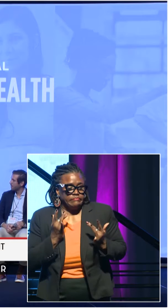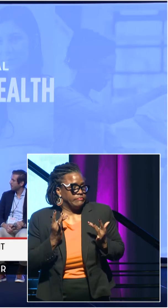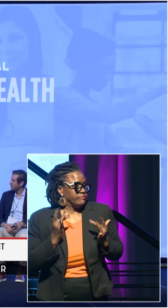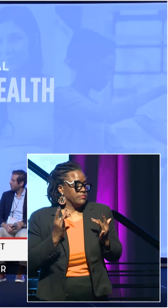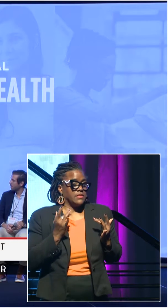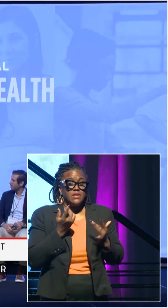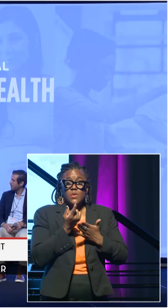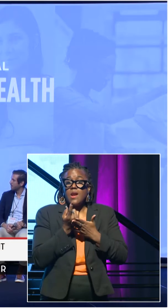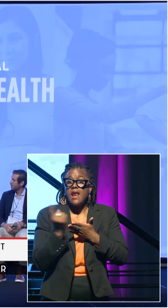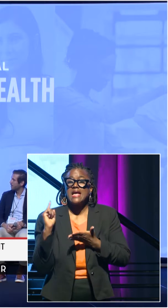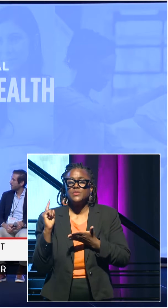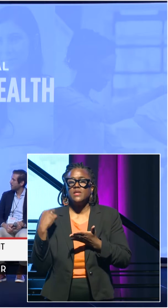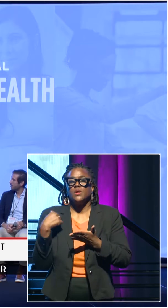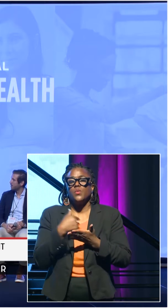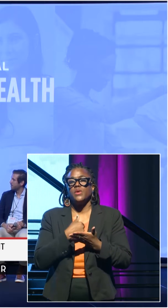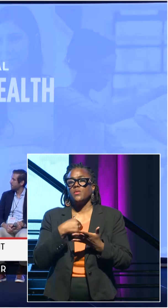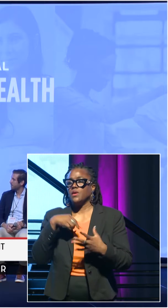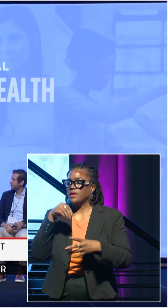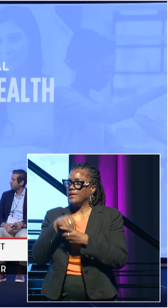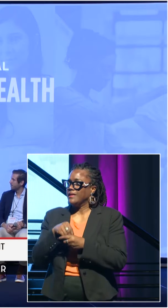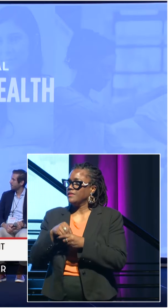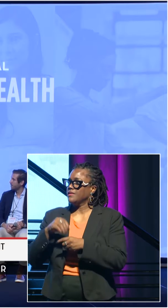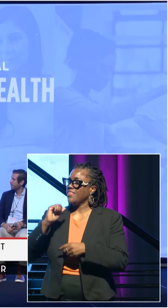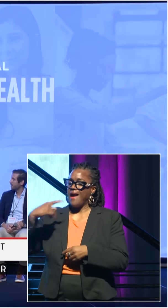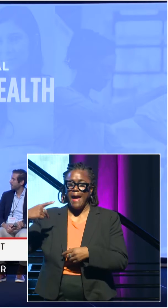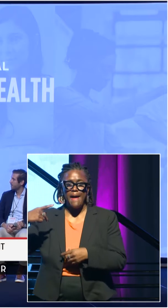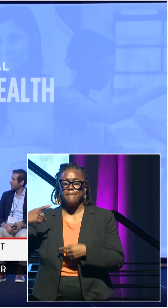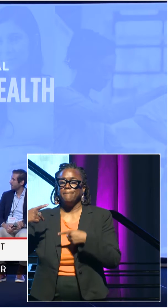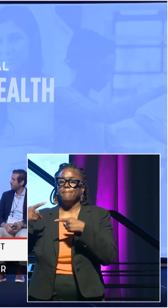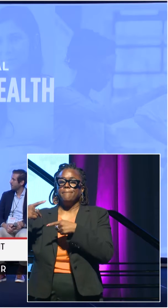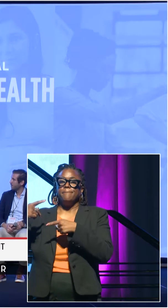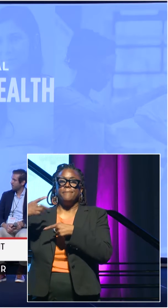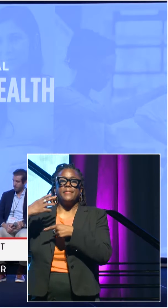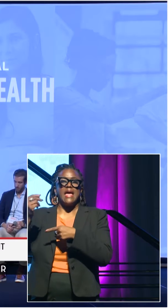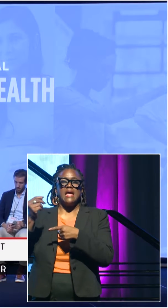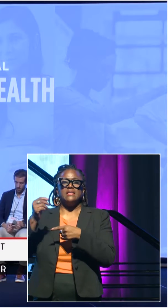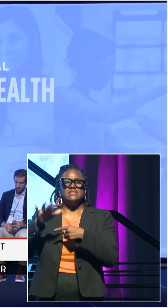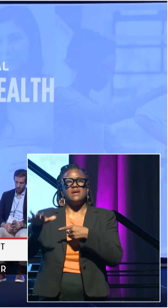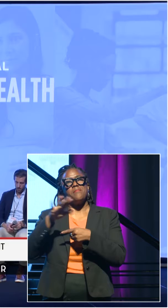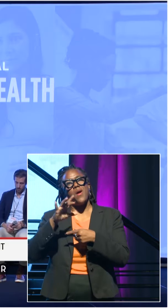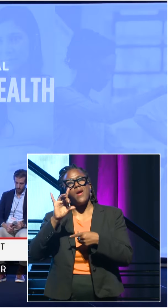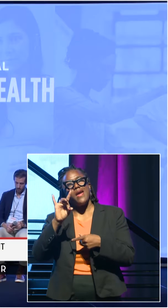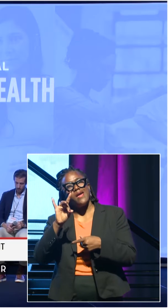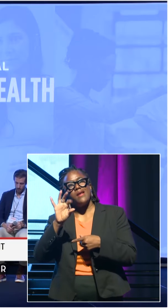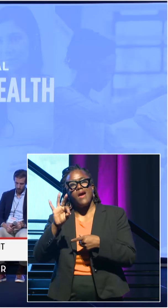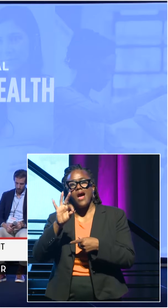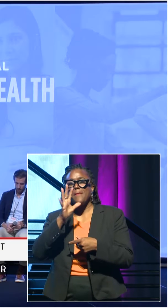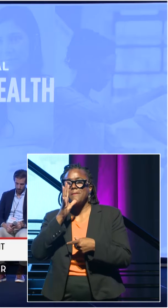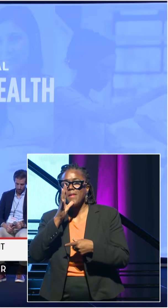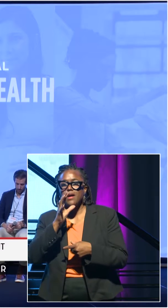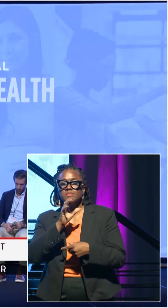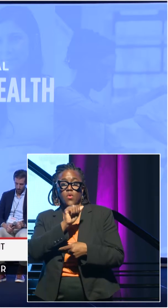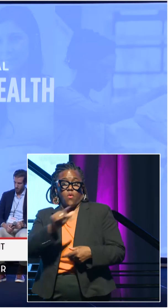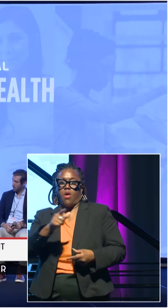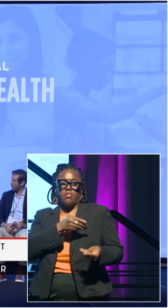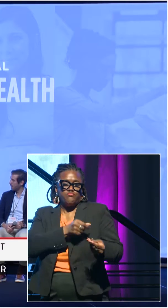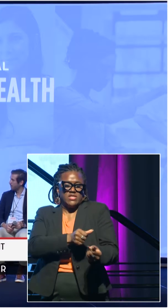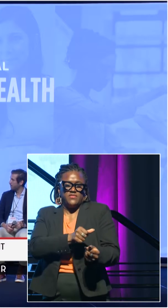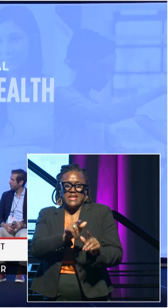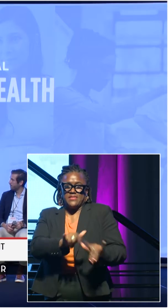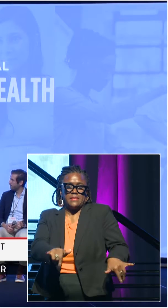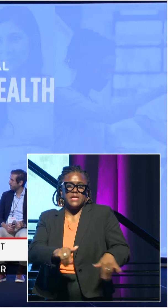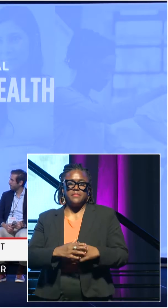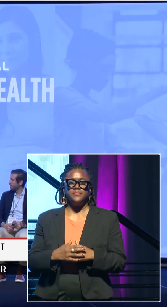actually, last week we were in a feeding lounge on the app, and there was about 8 or 9 moms all breastfeeding at the same